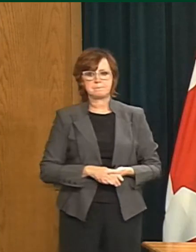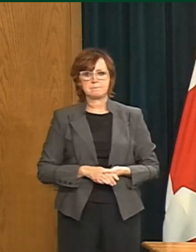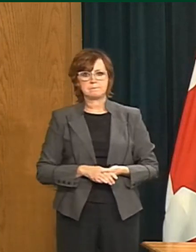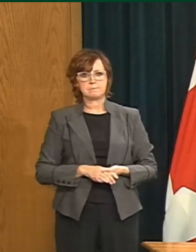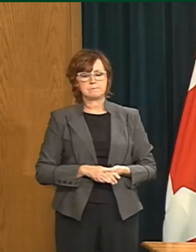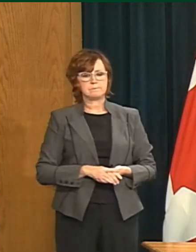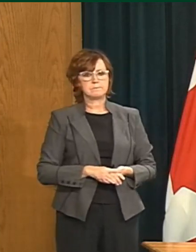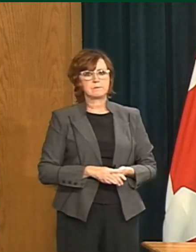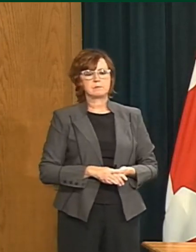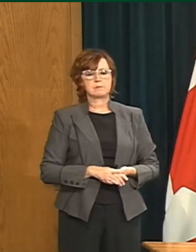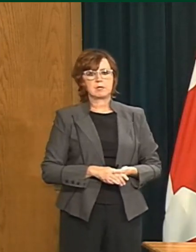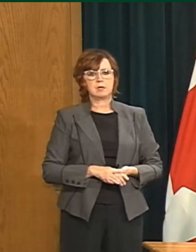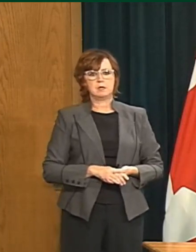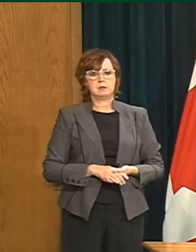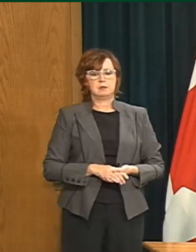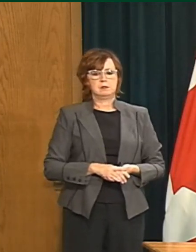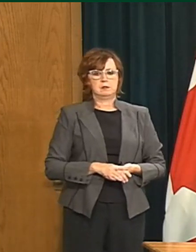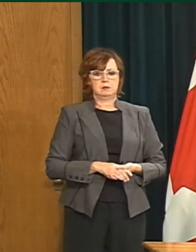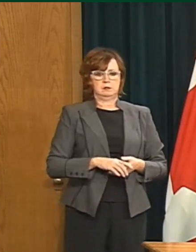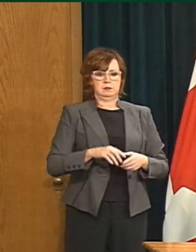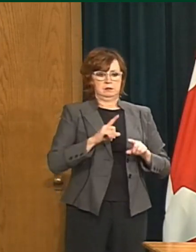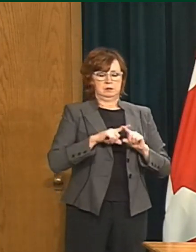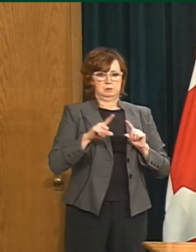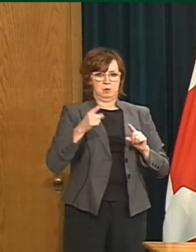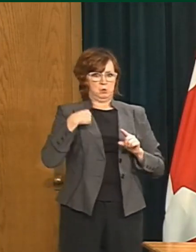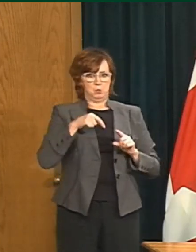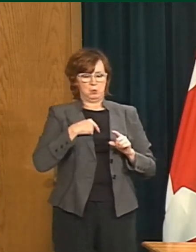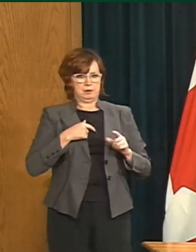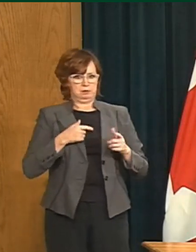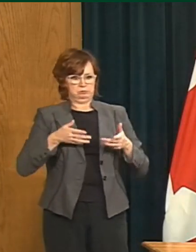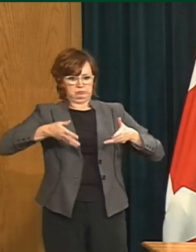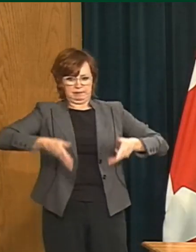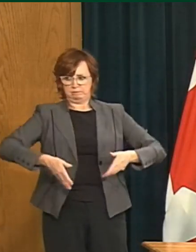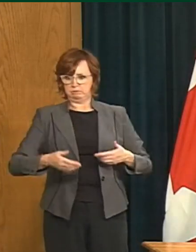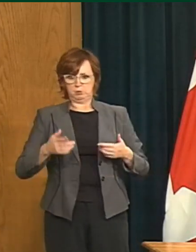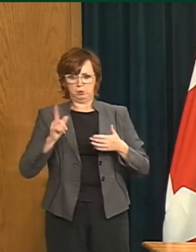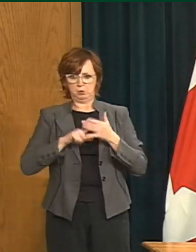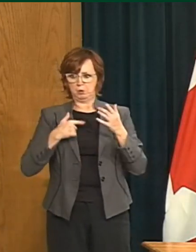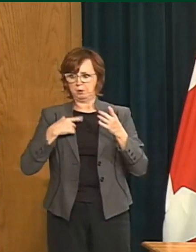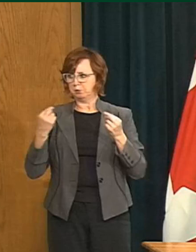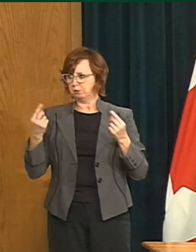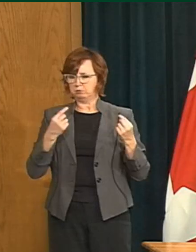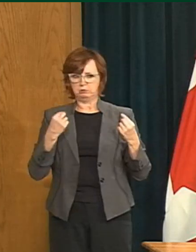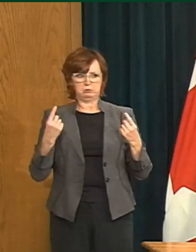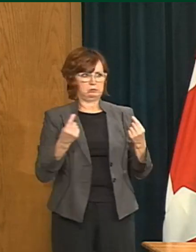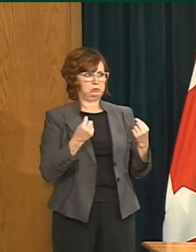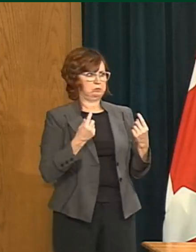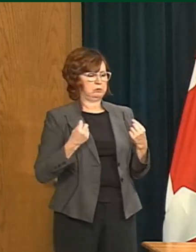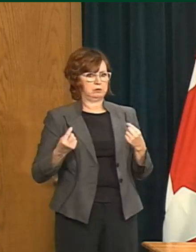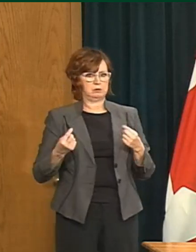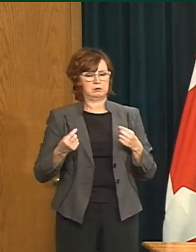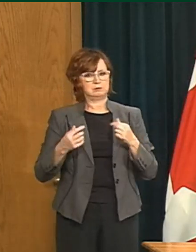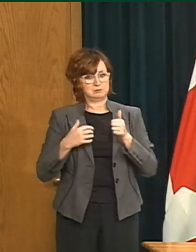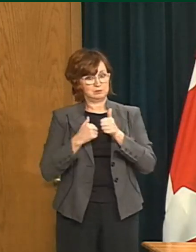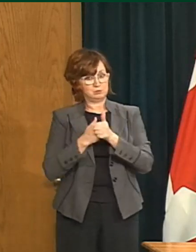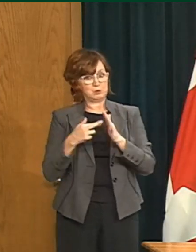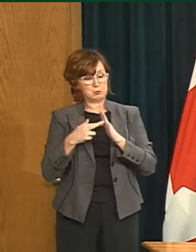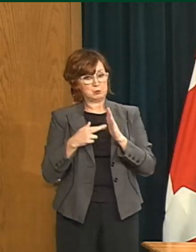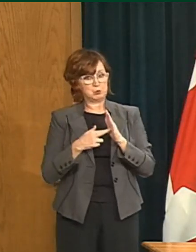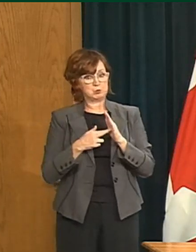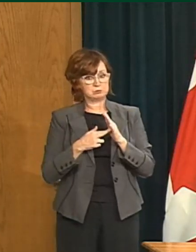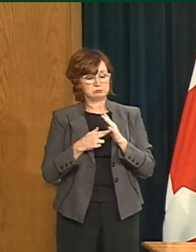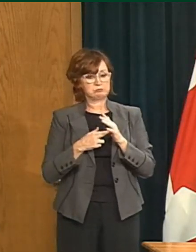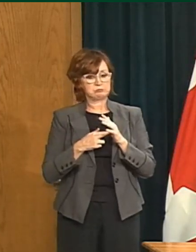there is something that the rest of us that can be doing, and that's on the offensive strategy and abiding by the restrictions that have been put in